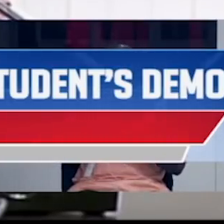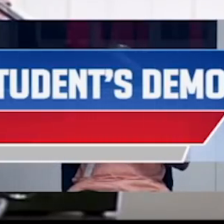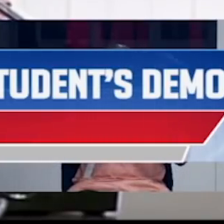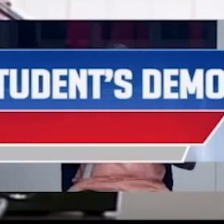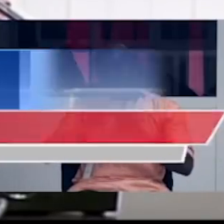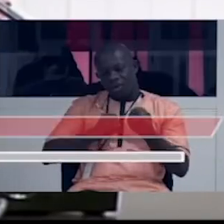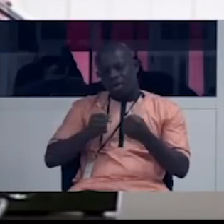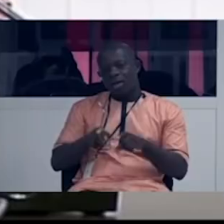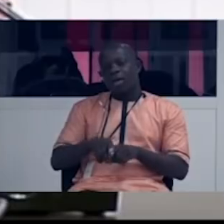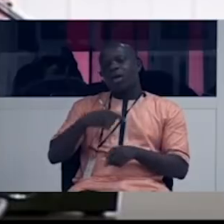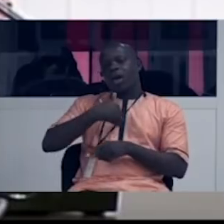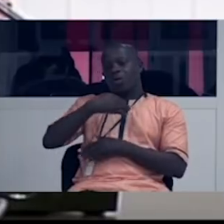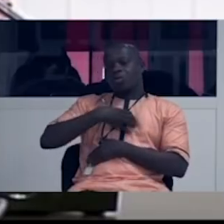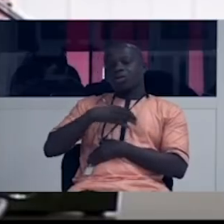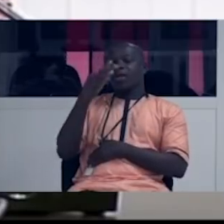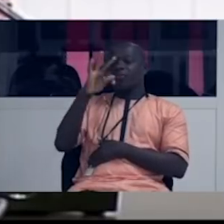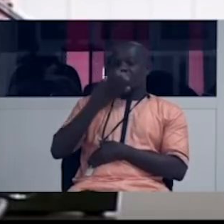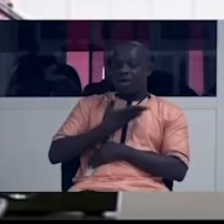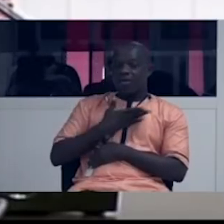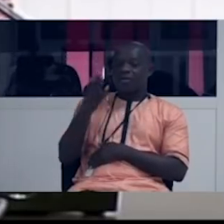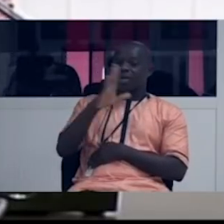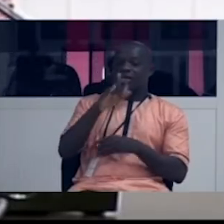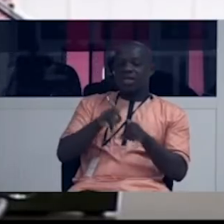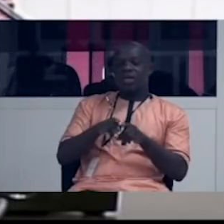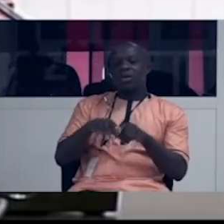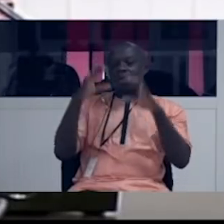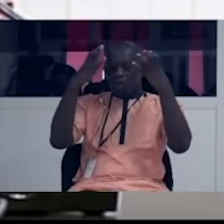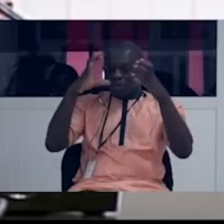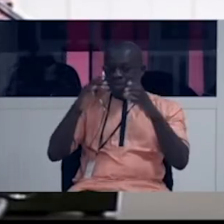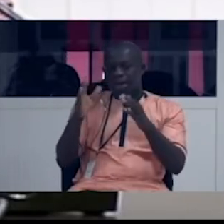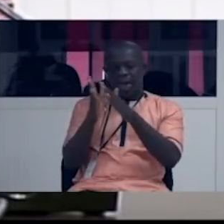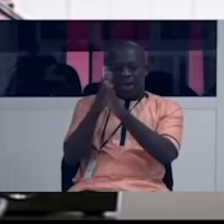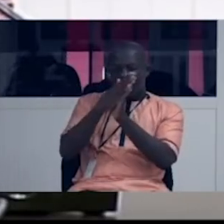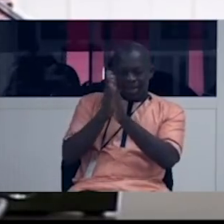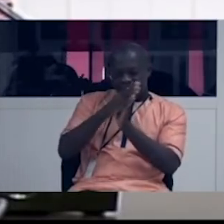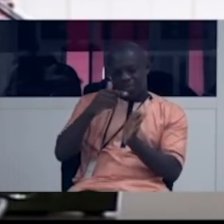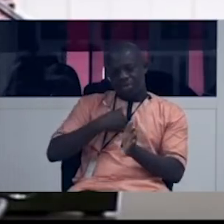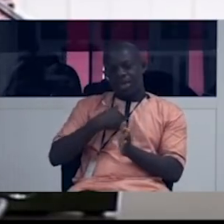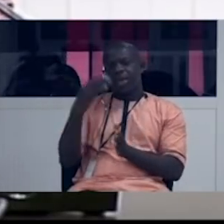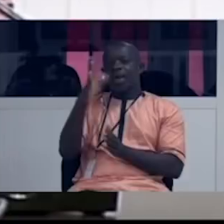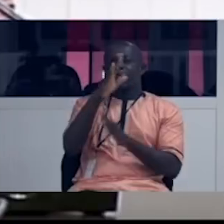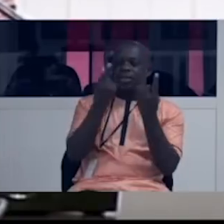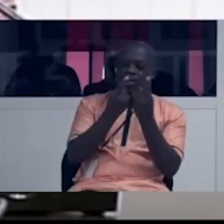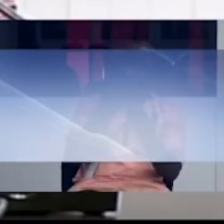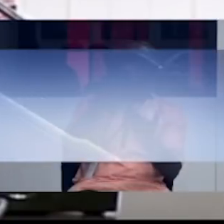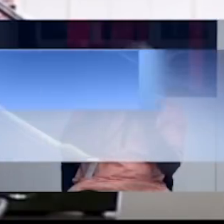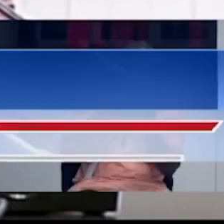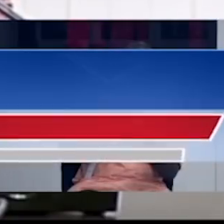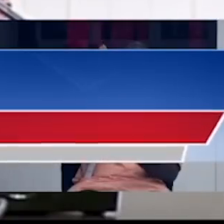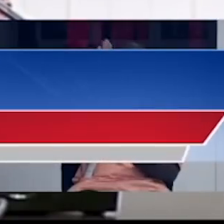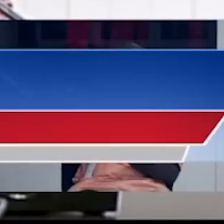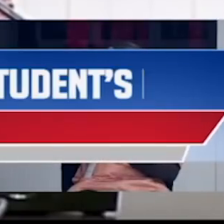papers at the airport under a directive from State House, which she knew was wrong at the time, but felt unable to disobey